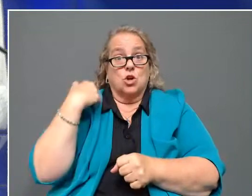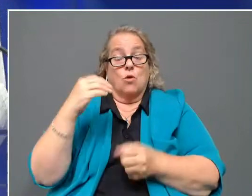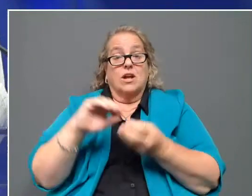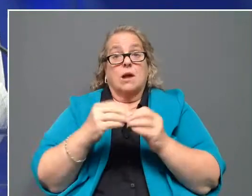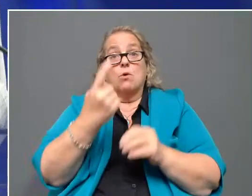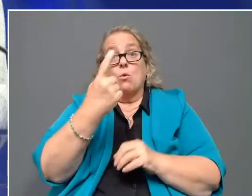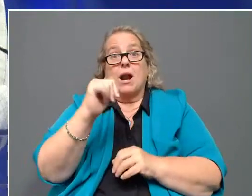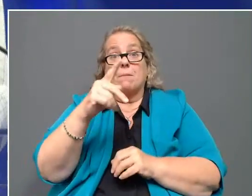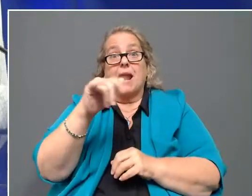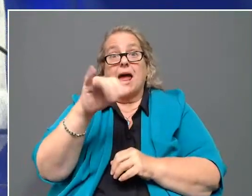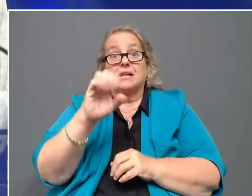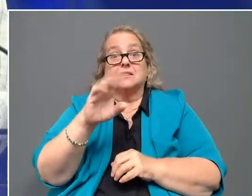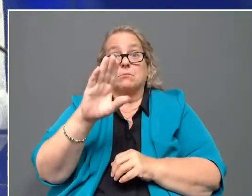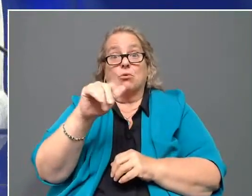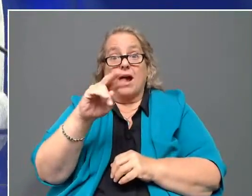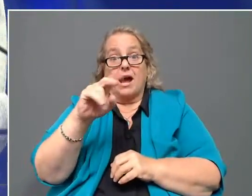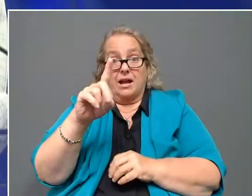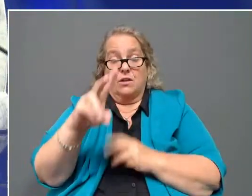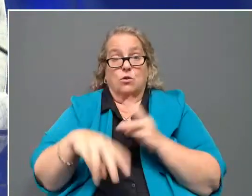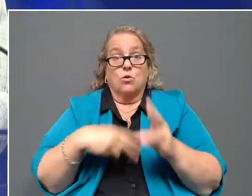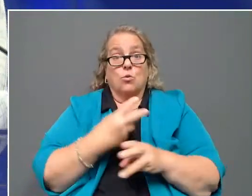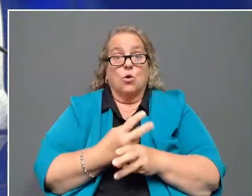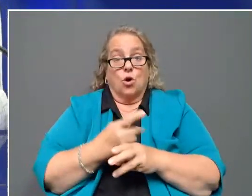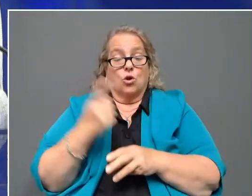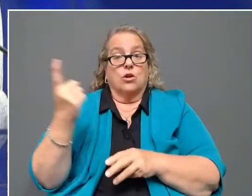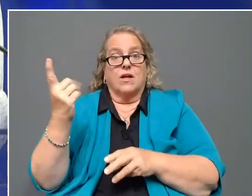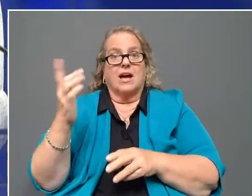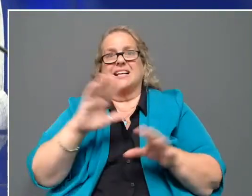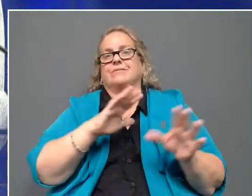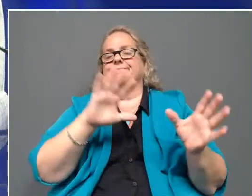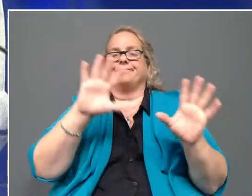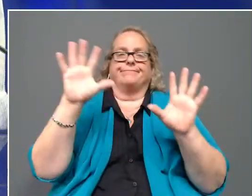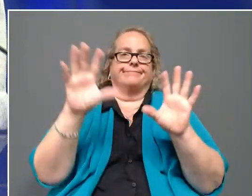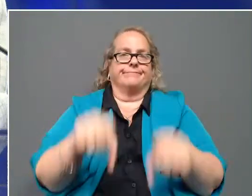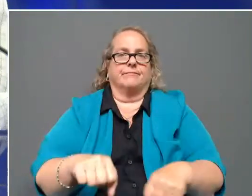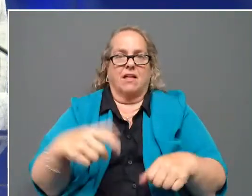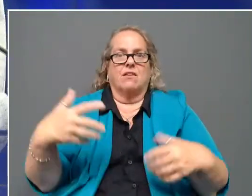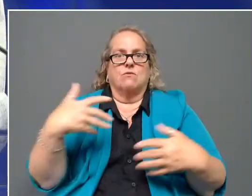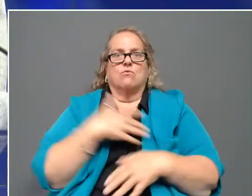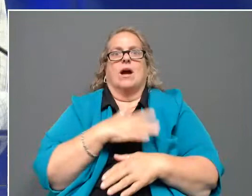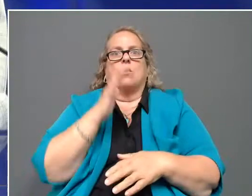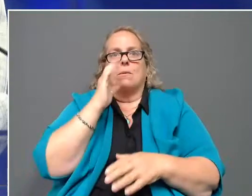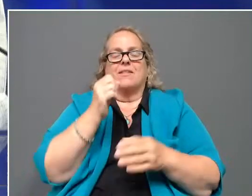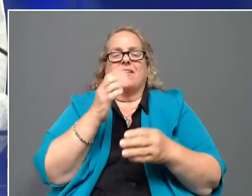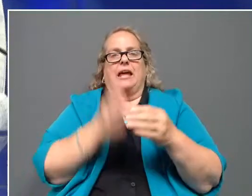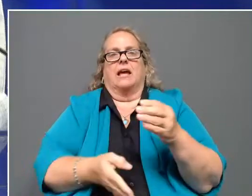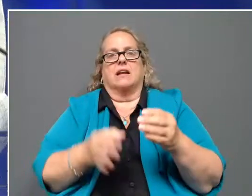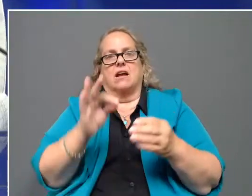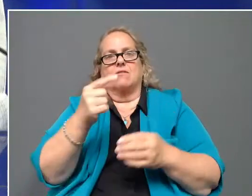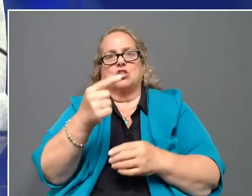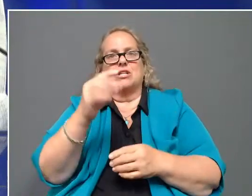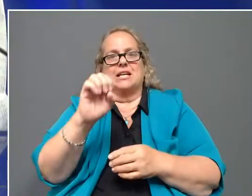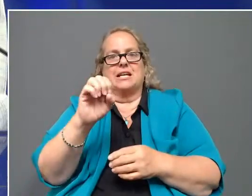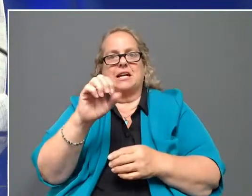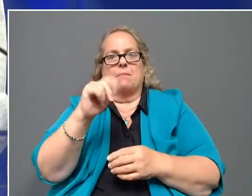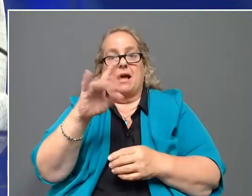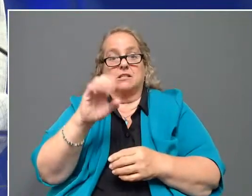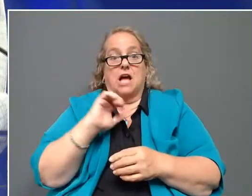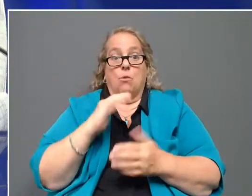acquired us. Some feared this would be the end of GE Appliances because our new parent is a Chinese company.